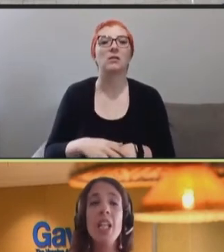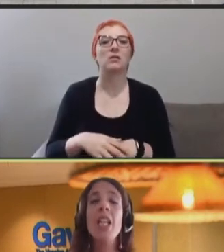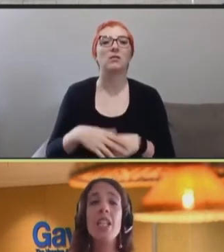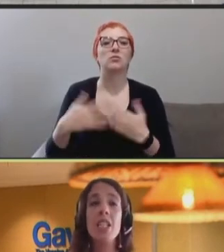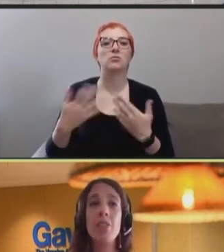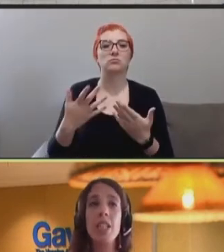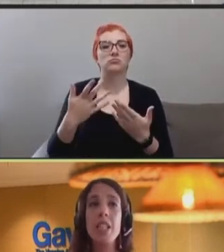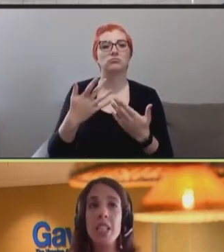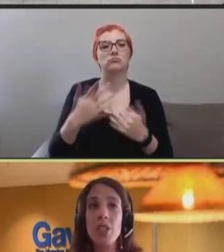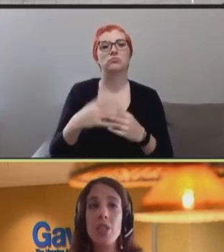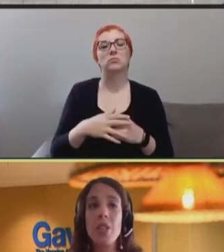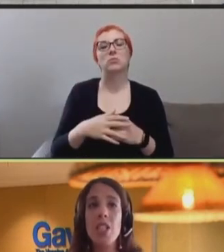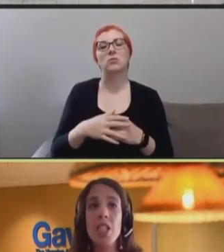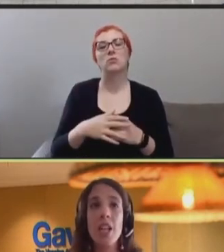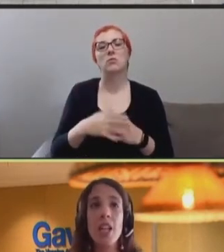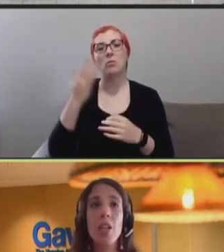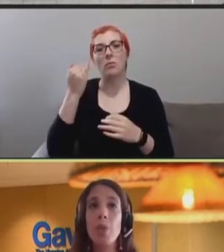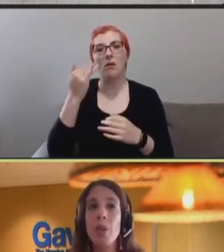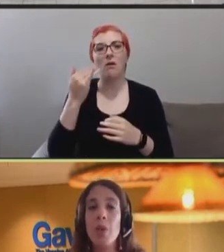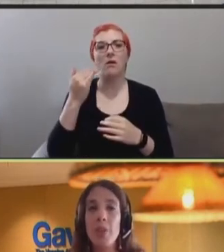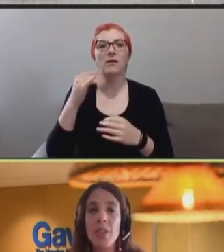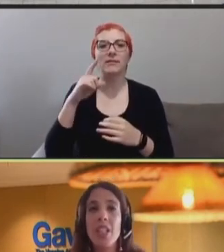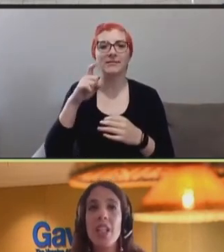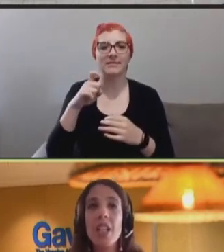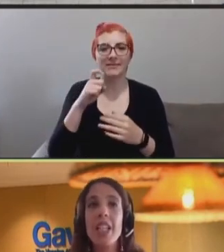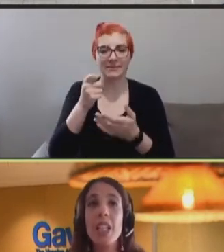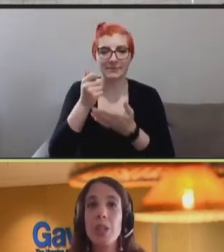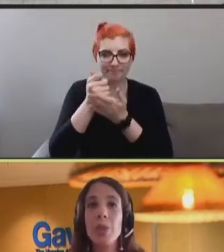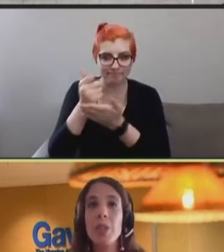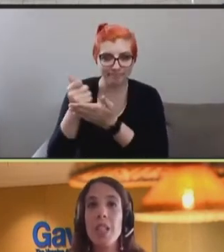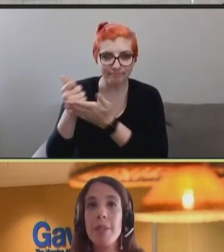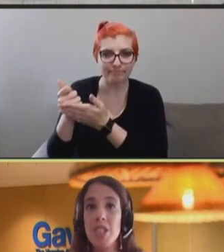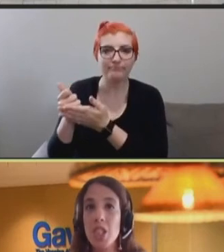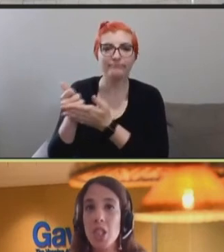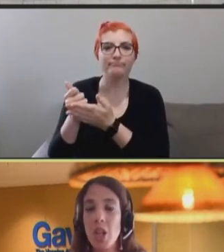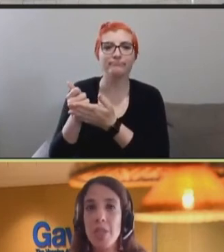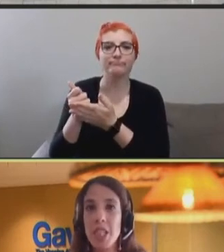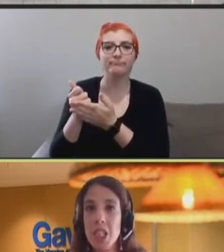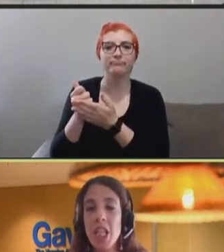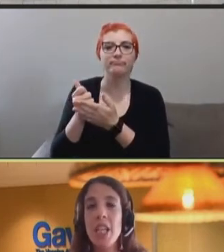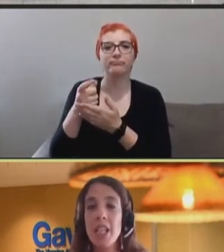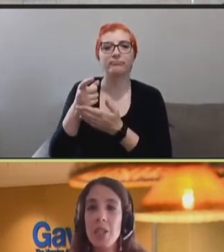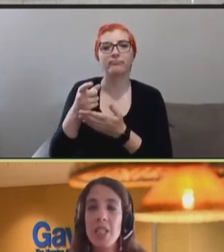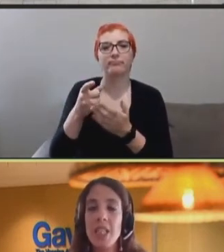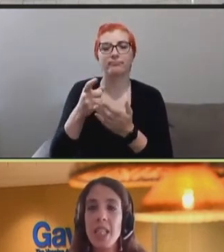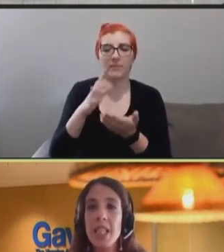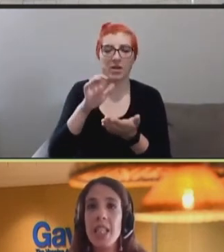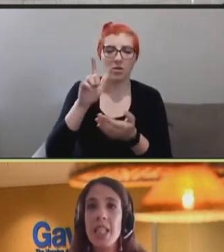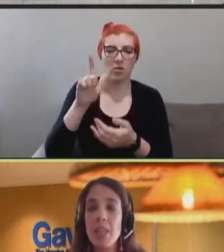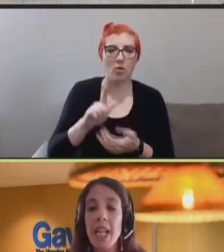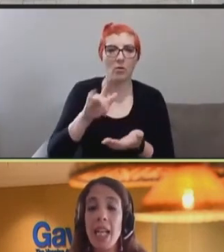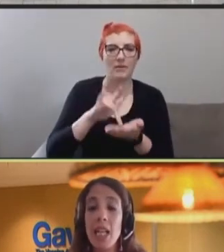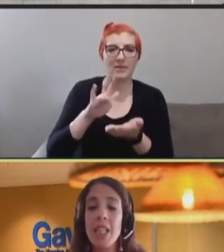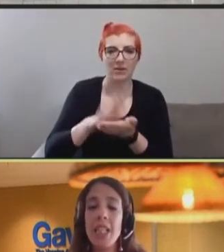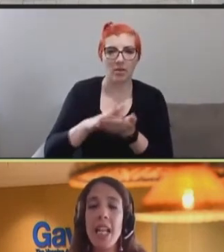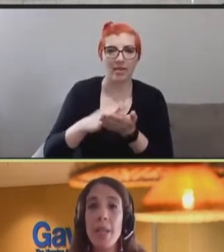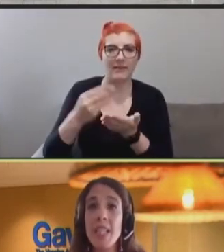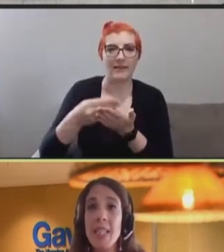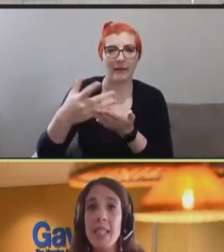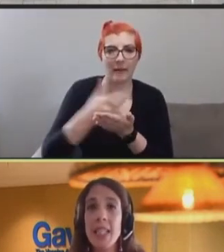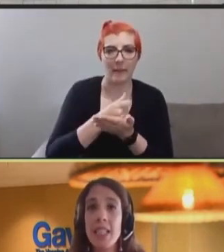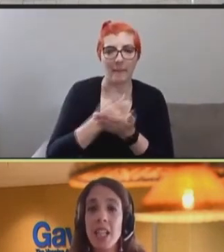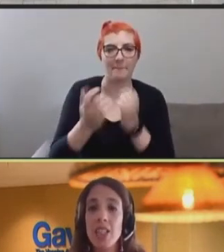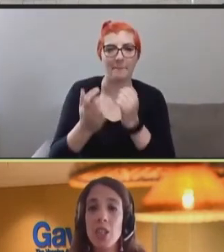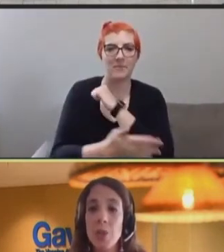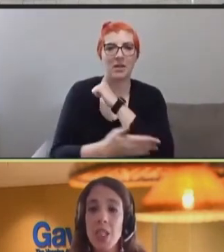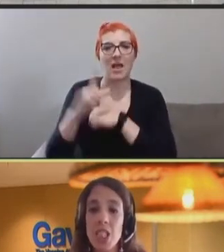innovation is critically needed to reach global goals on equitable immunization coverage, including in